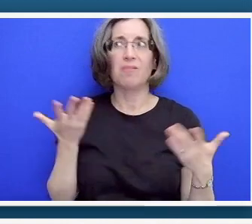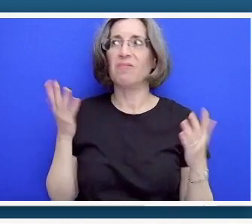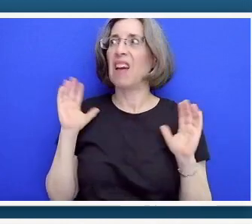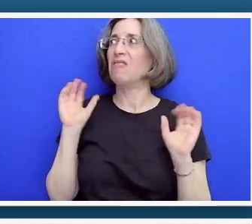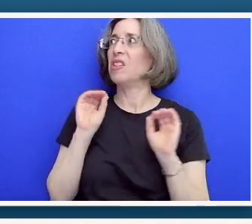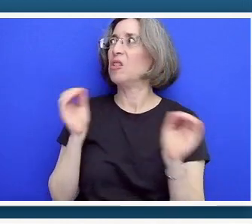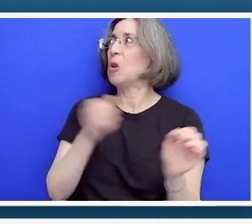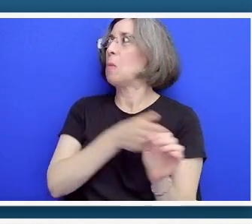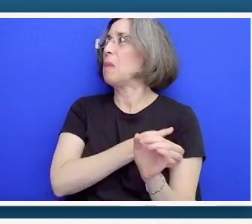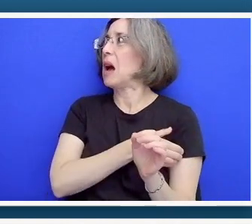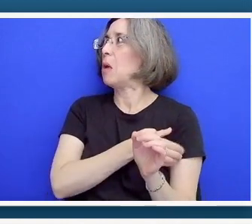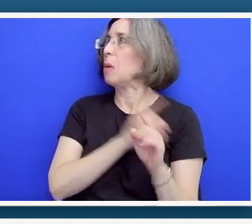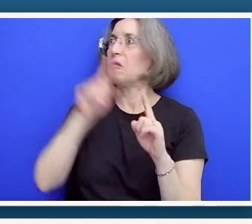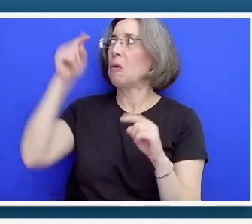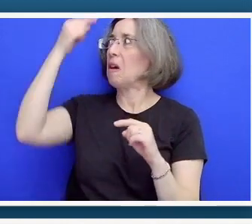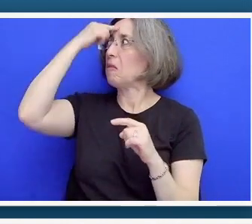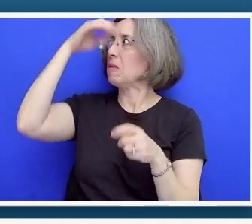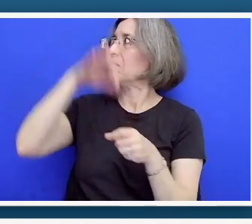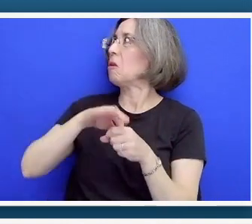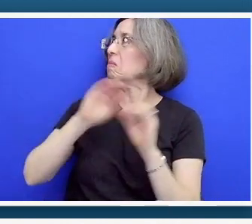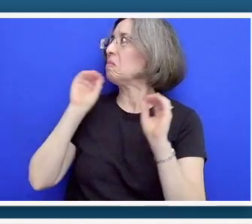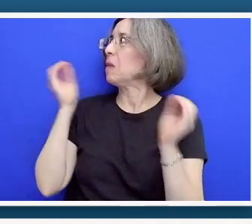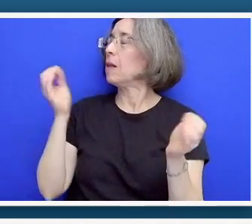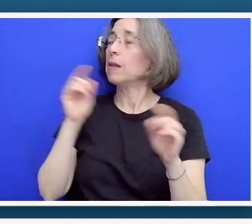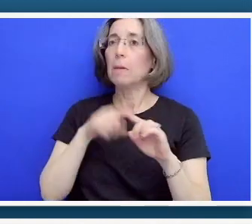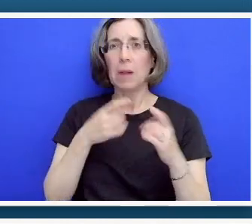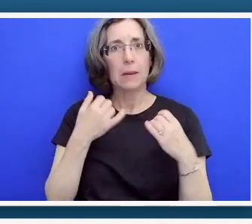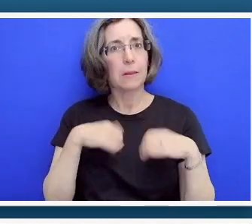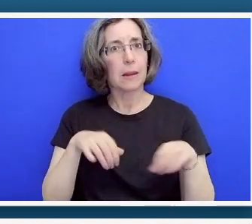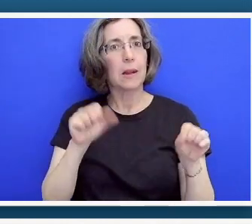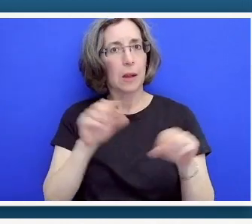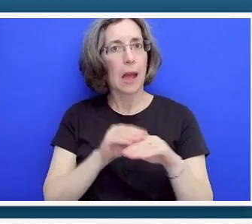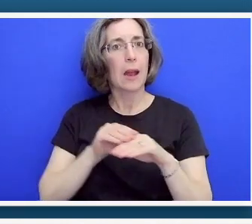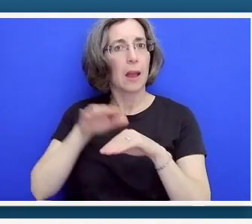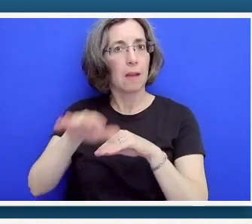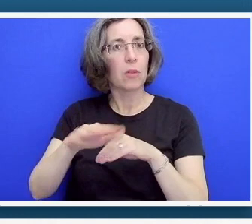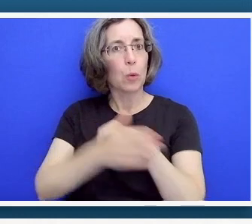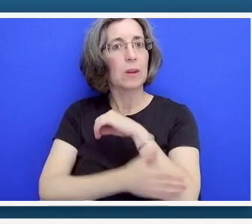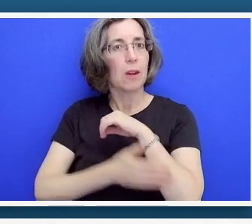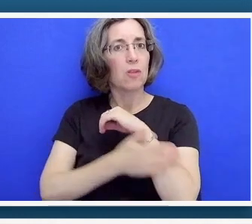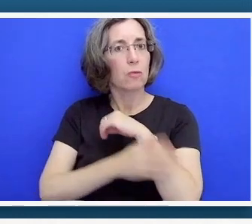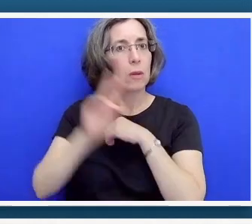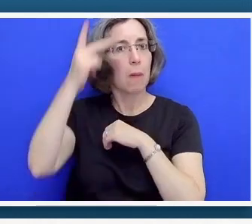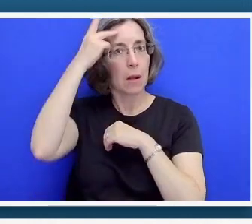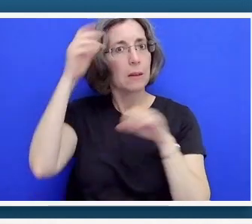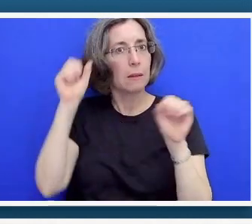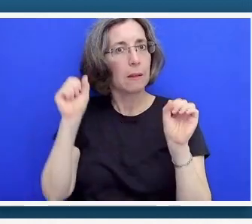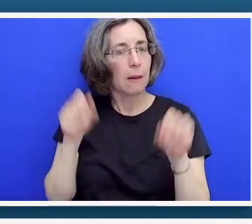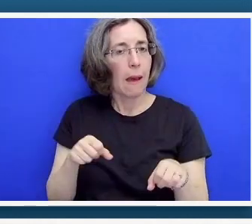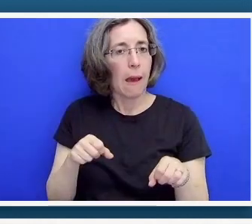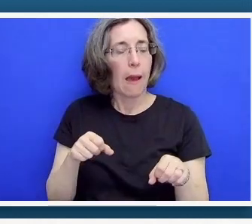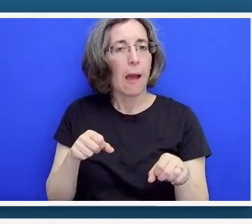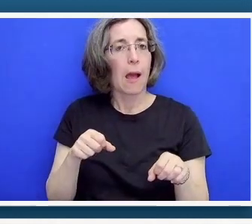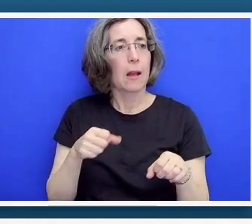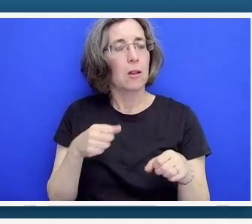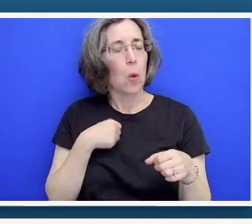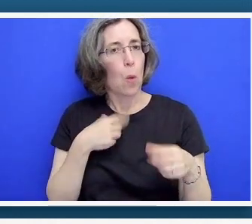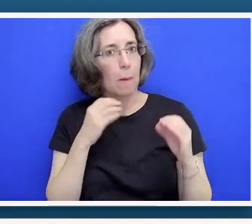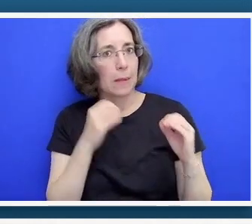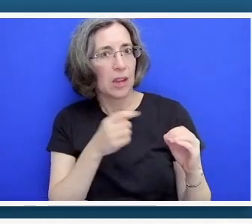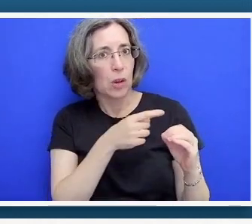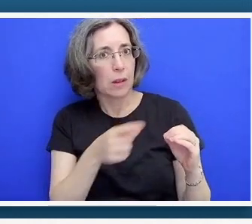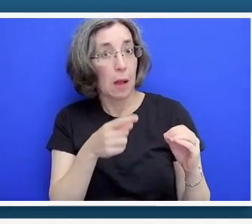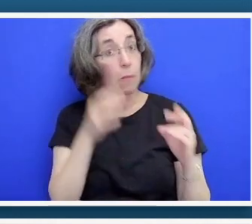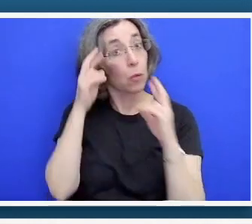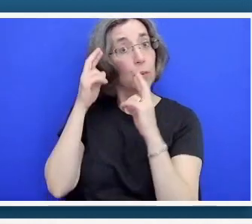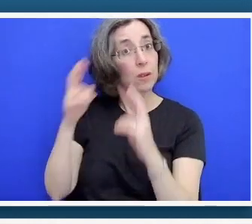let them see that they can influence things that are happening in our country. And I'm trying to get them to have respect for our country, but